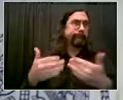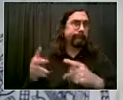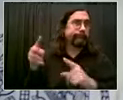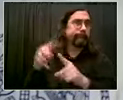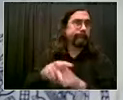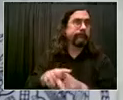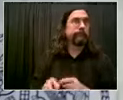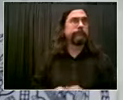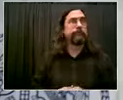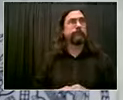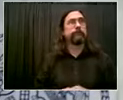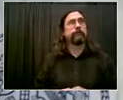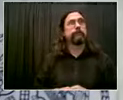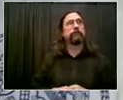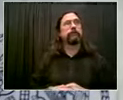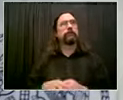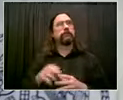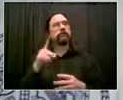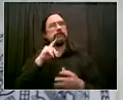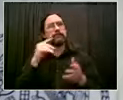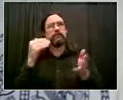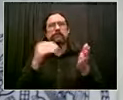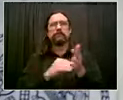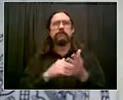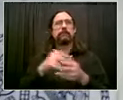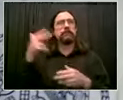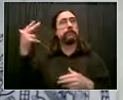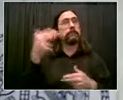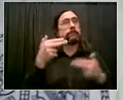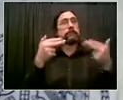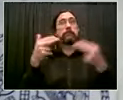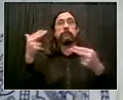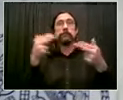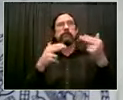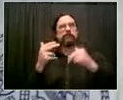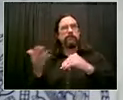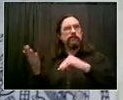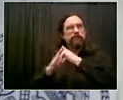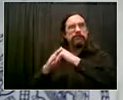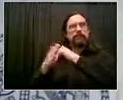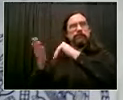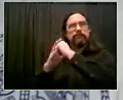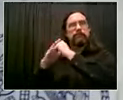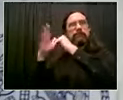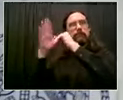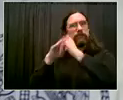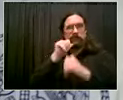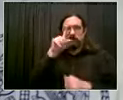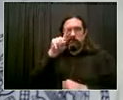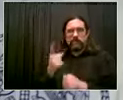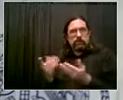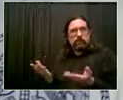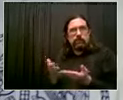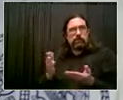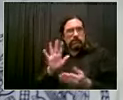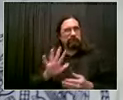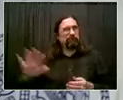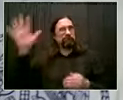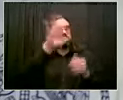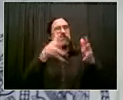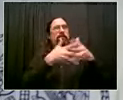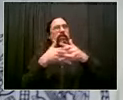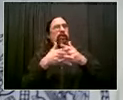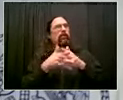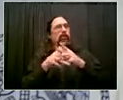keep looking at our criminal justice laws, keep looking at other changes we need to make. And that's an ongoing conversation we're having with the members of the